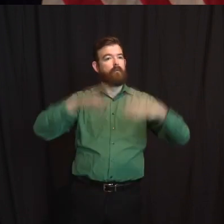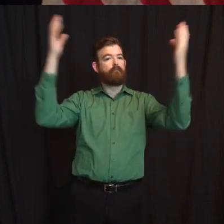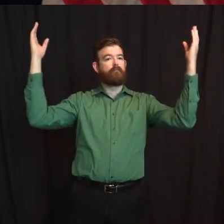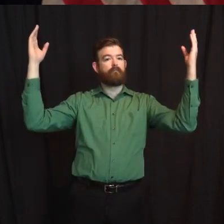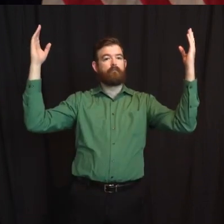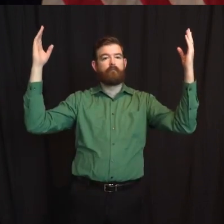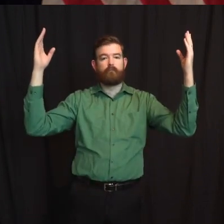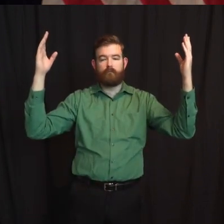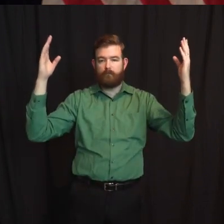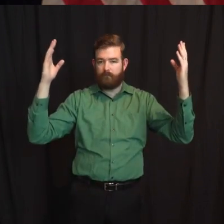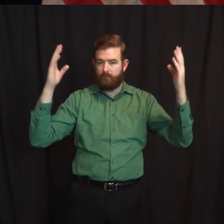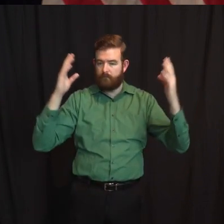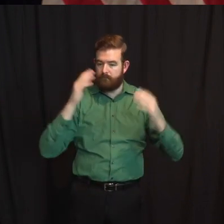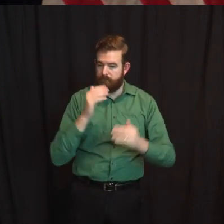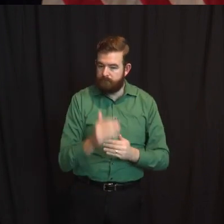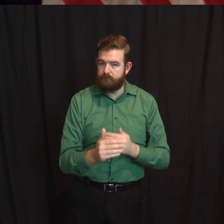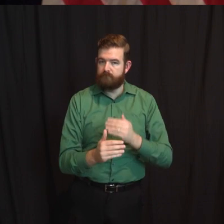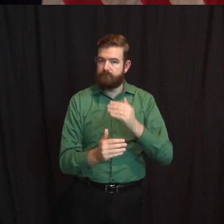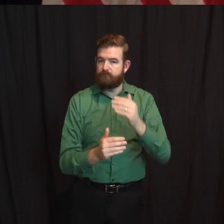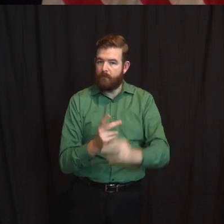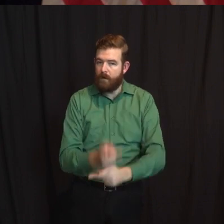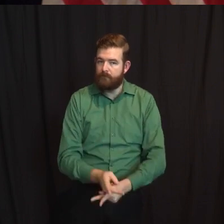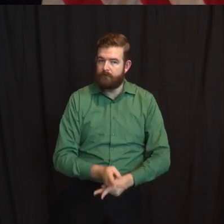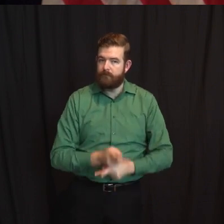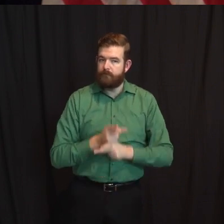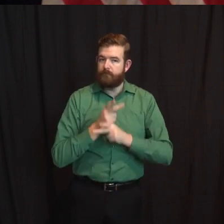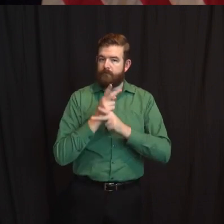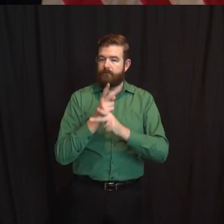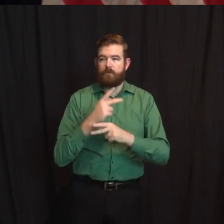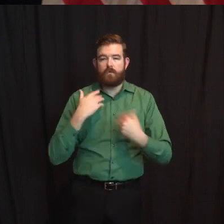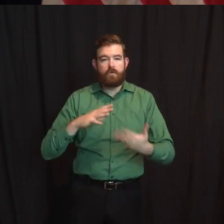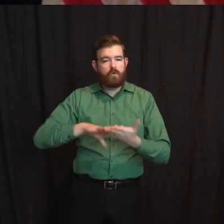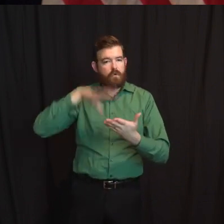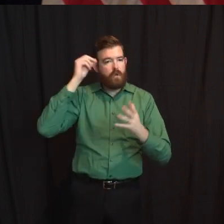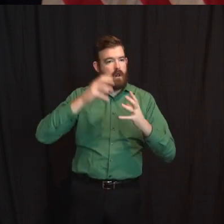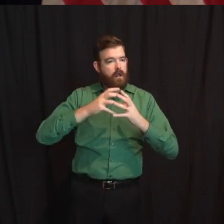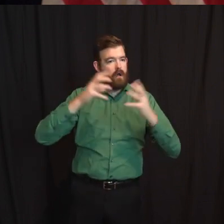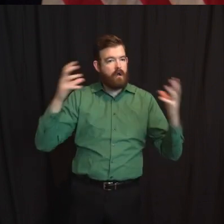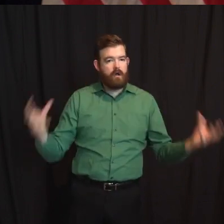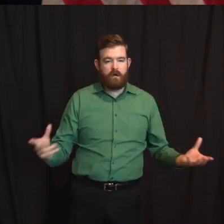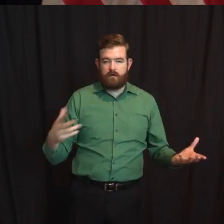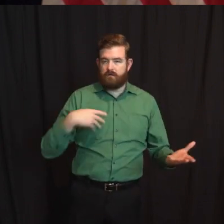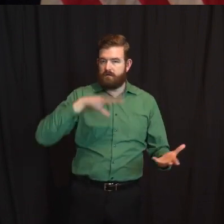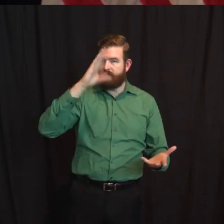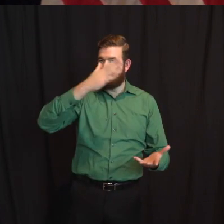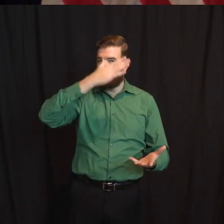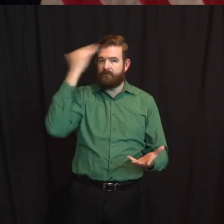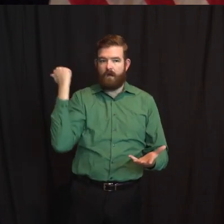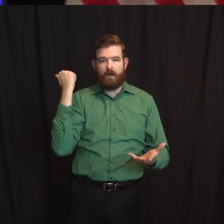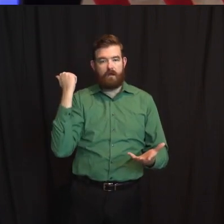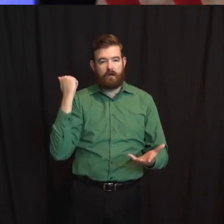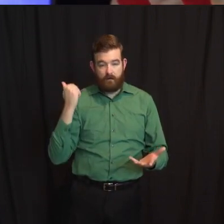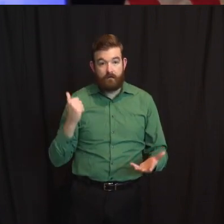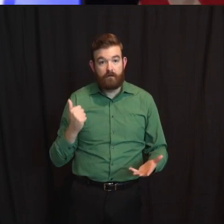we'll learn lessons that we'll never forget for the rest of our lives, but we'll put this chapter behind us. God bless you all, and thank you.